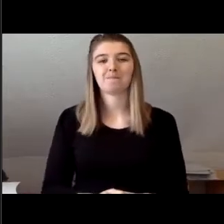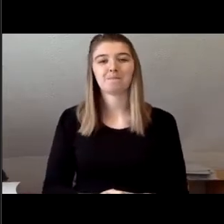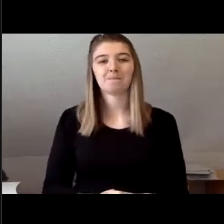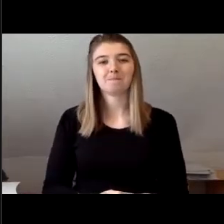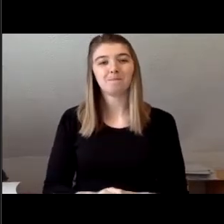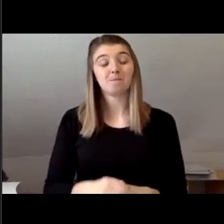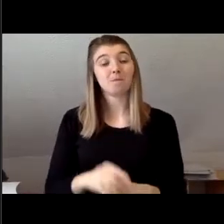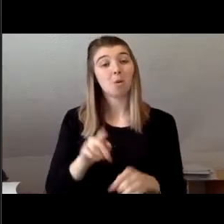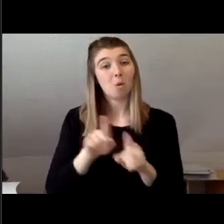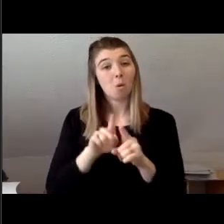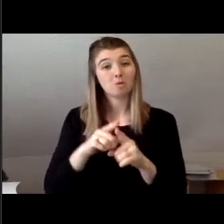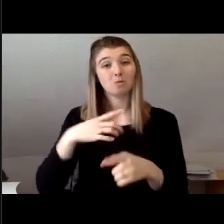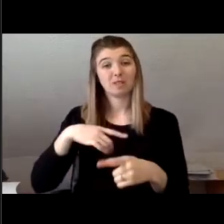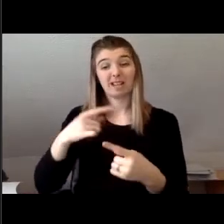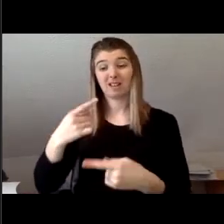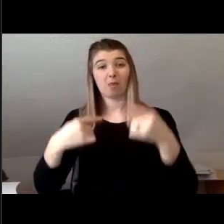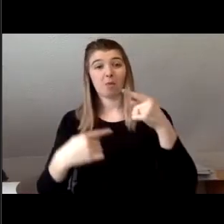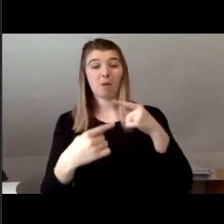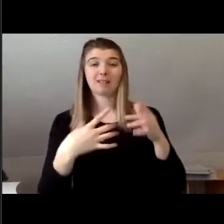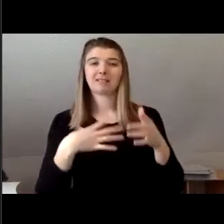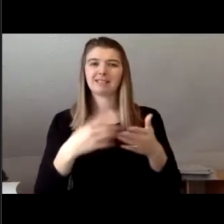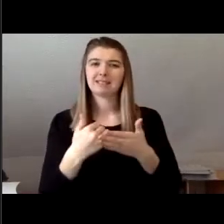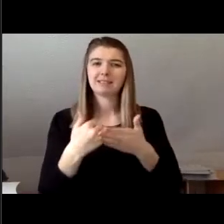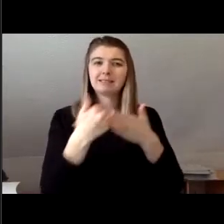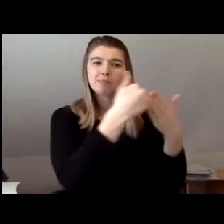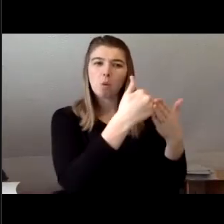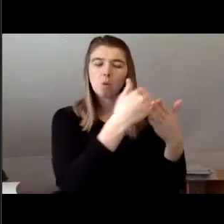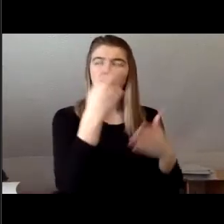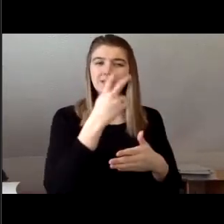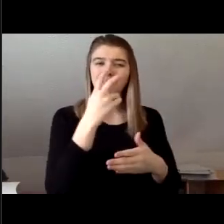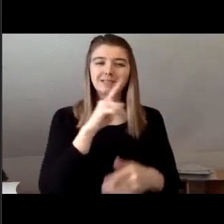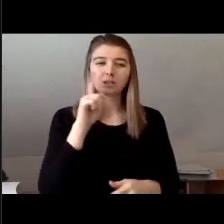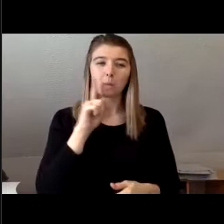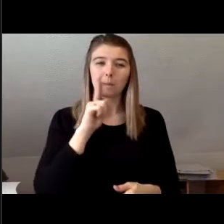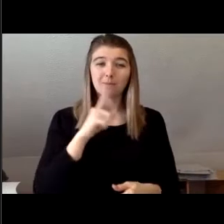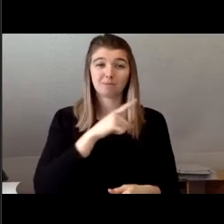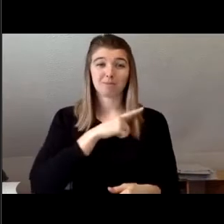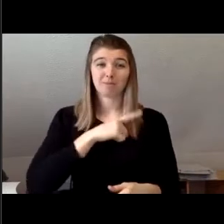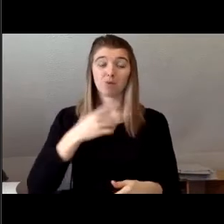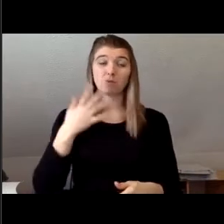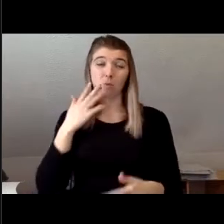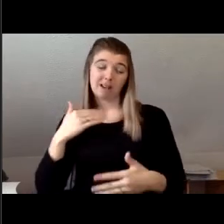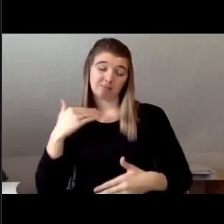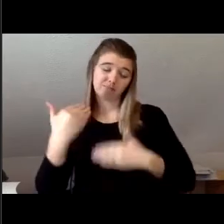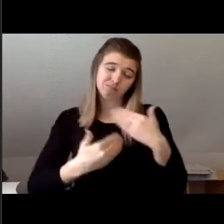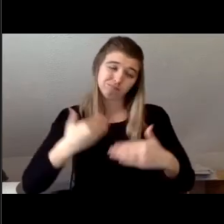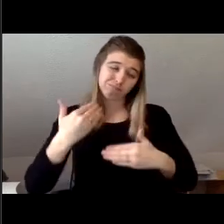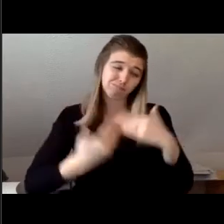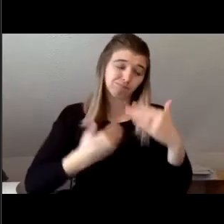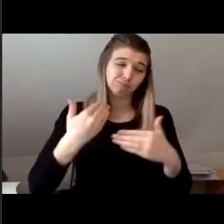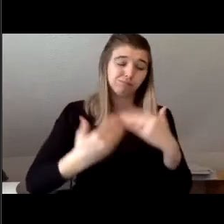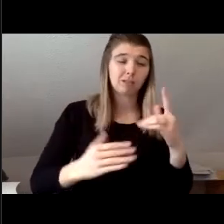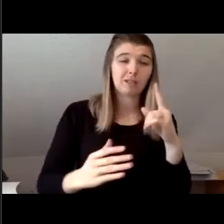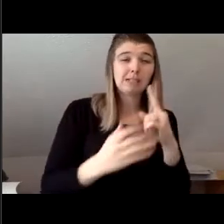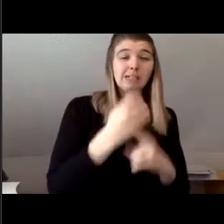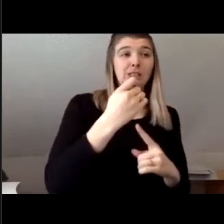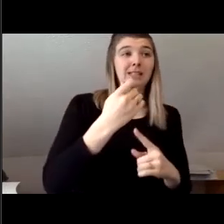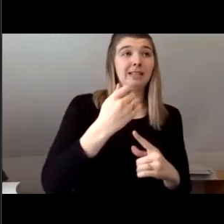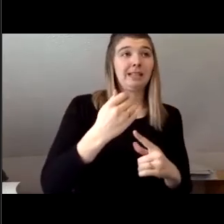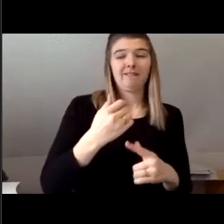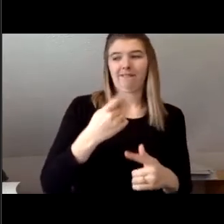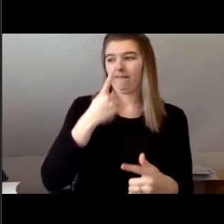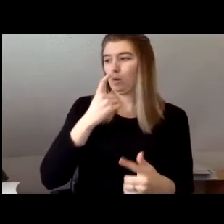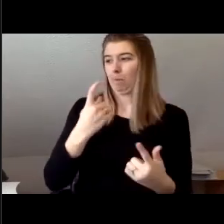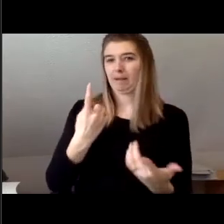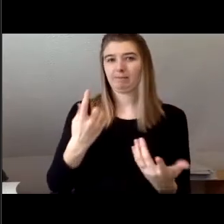women. Because when you blaze a trail, it can be a lonely place to be. And it's incredibly important that we can connect with one another